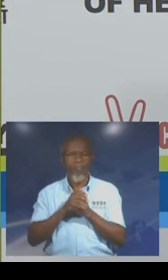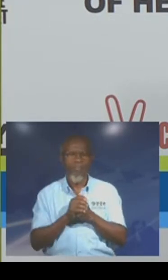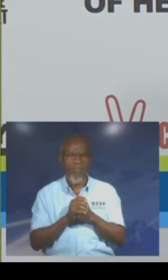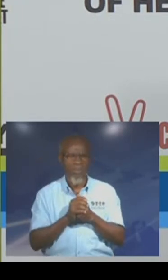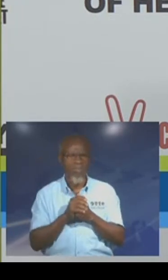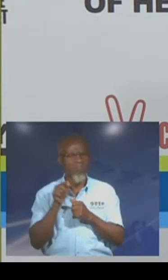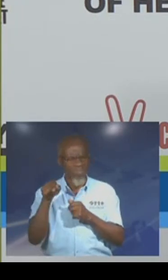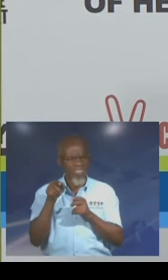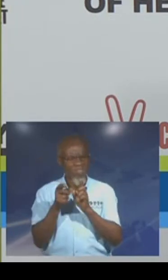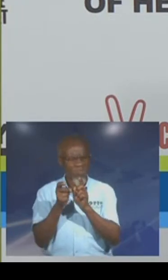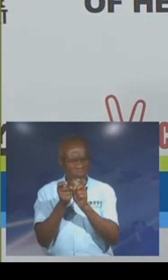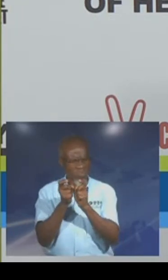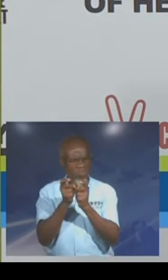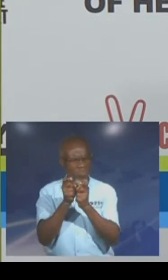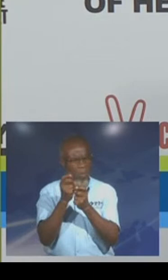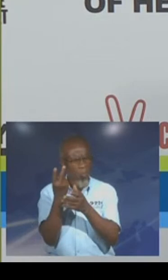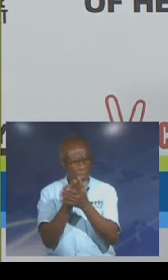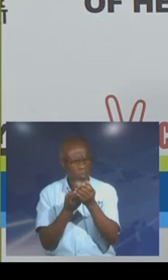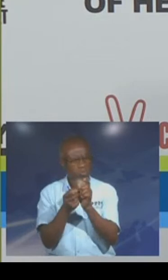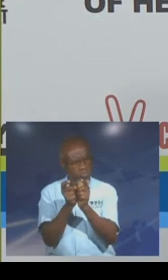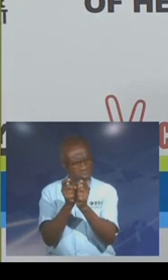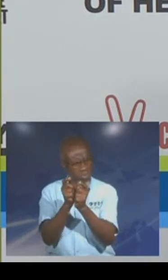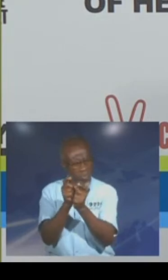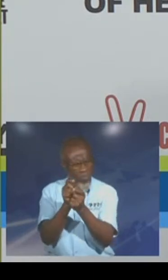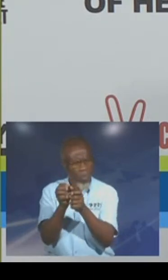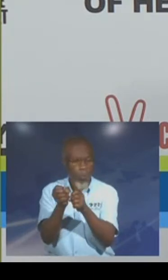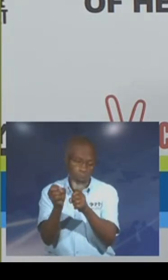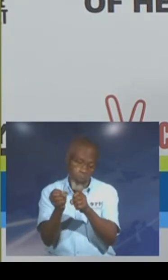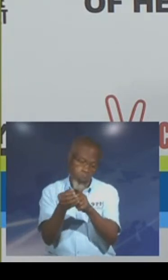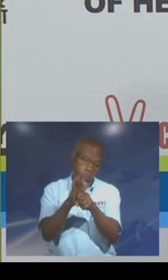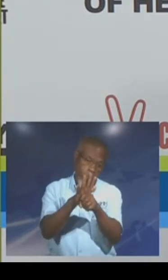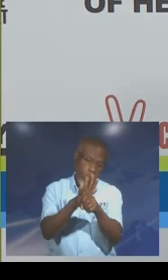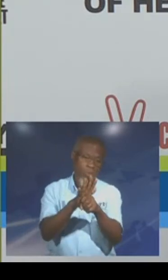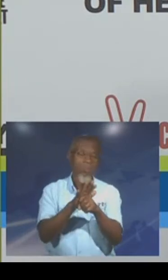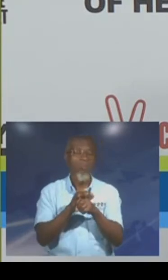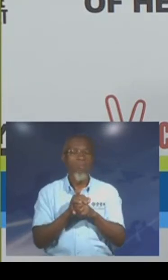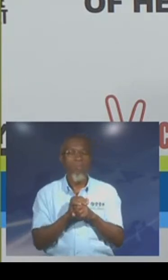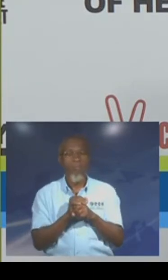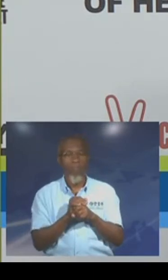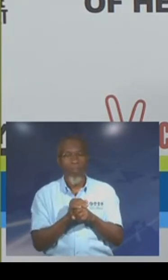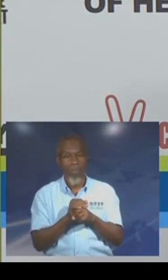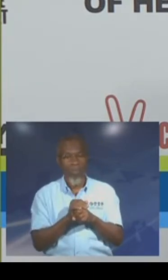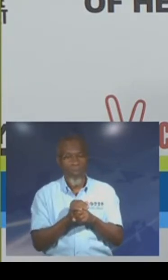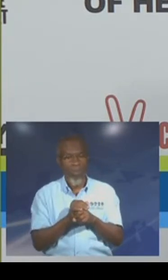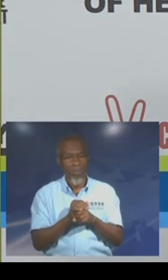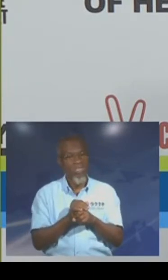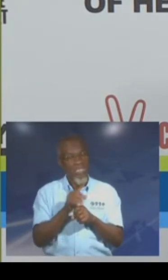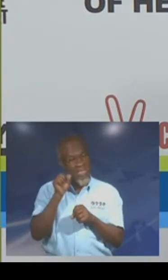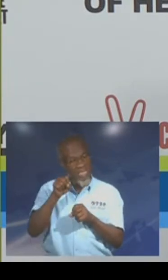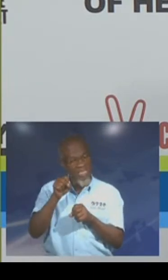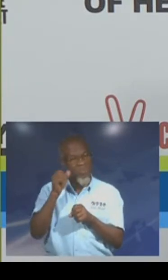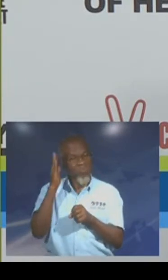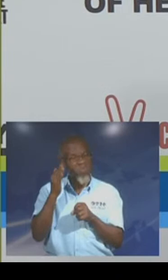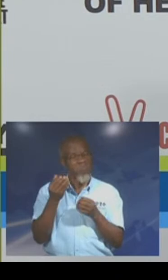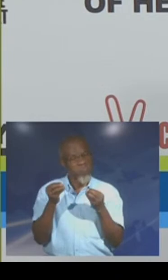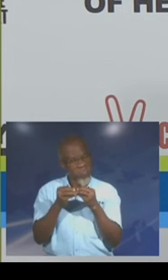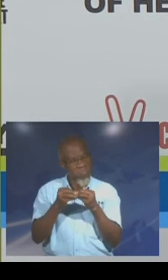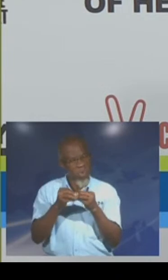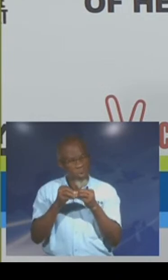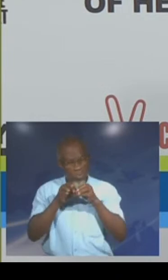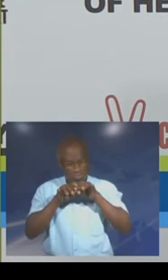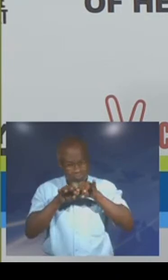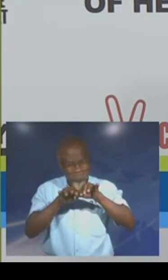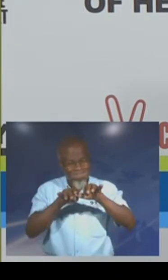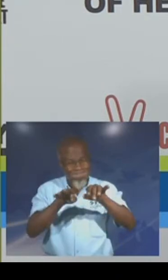data suggests so far that we have, at least at this point in time, that yet they may be more infective in terms of